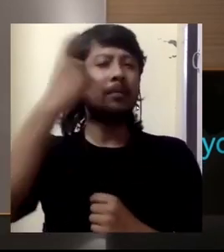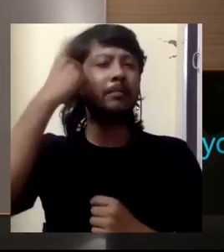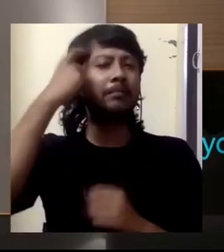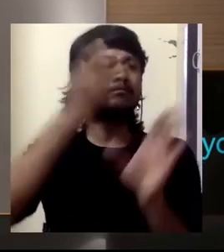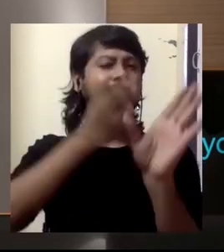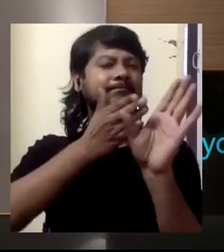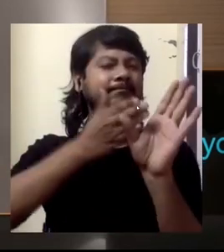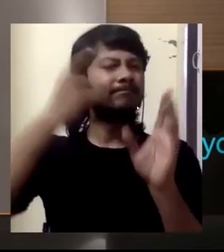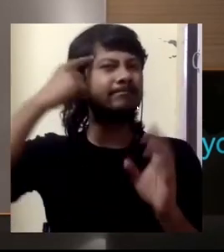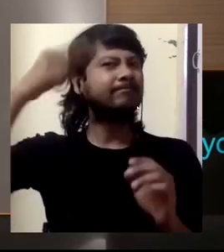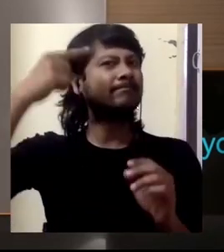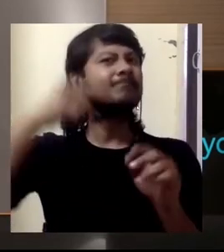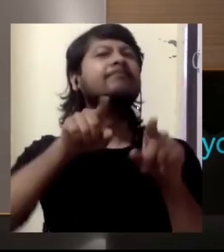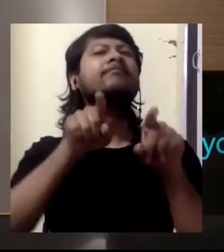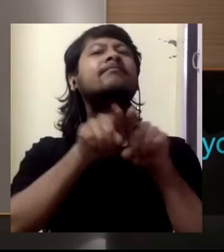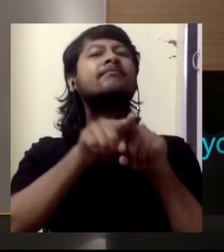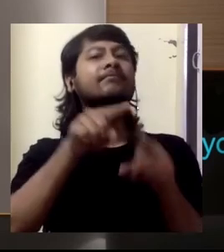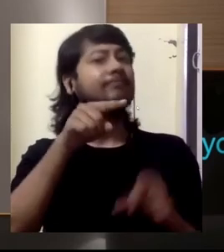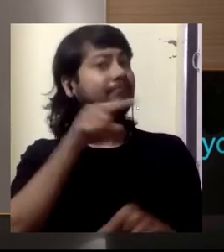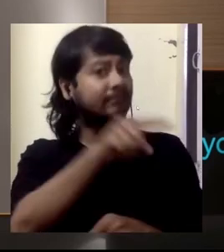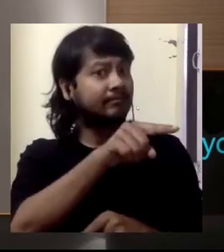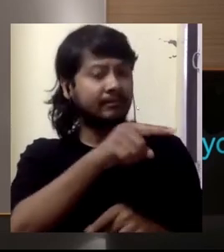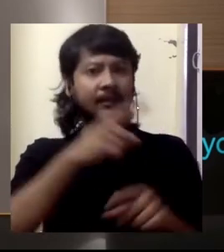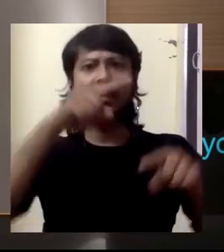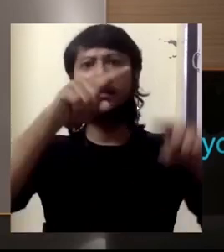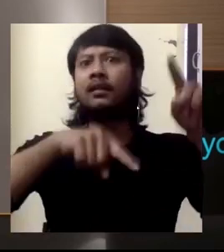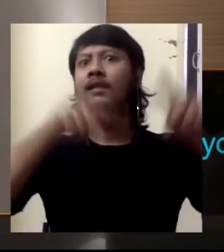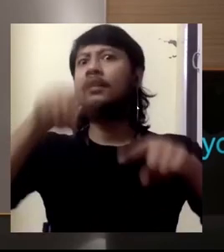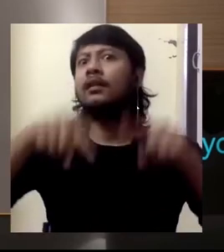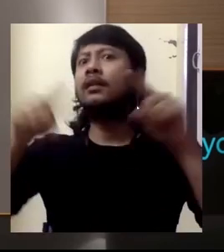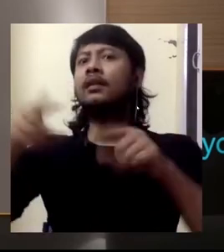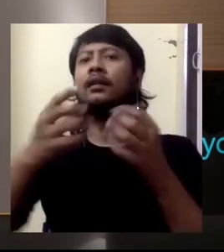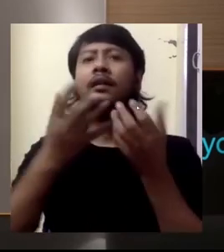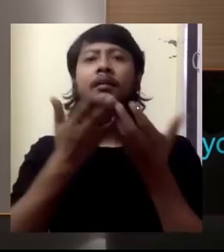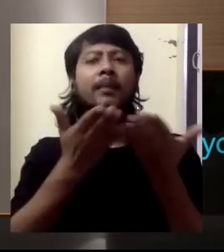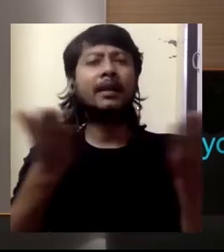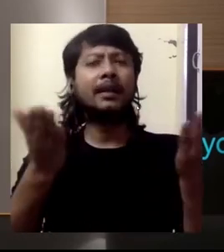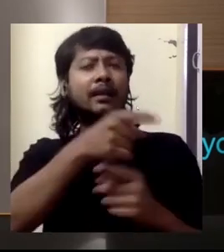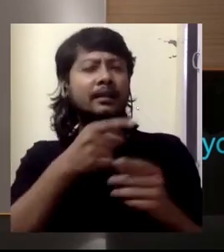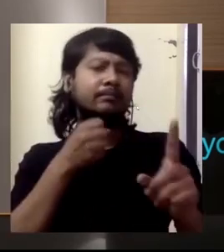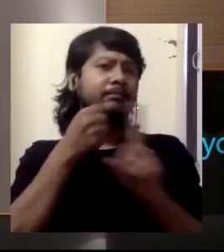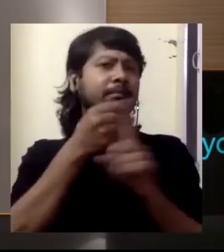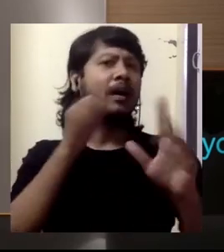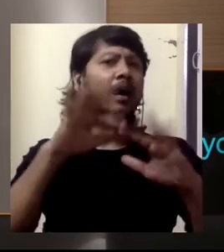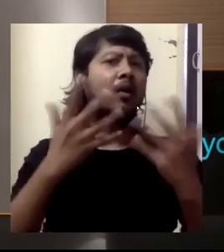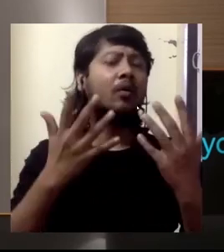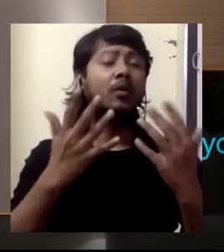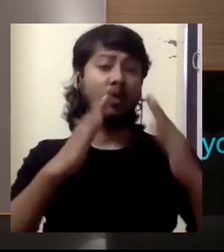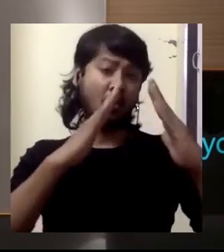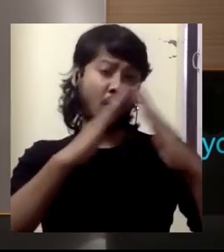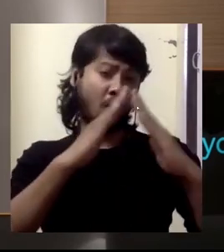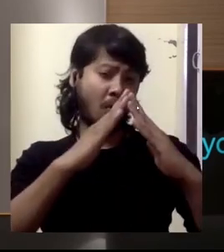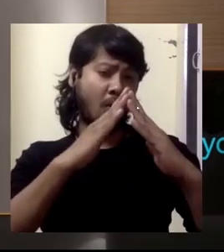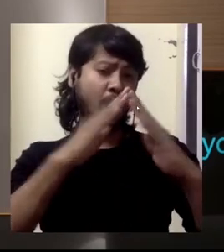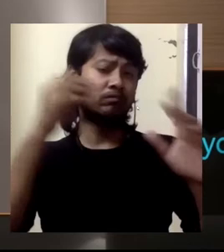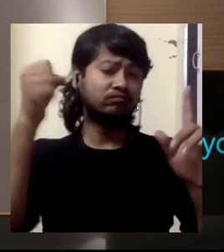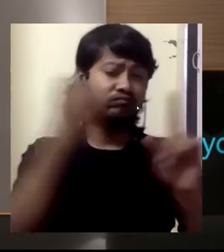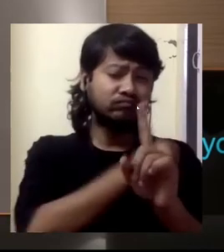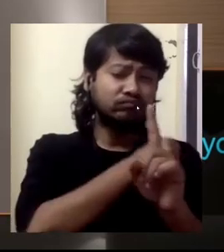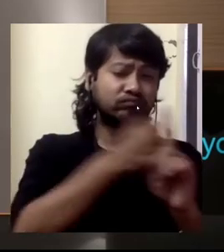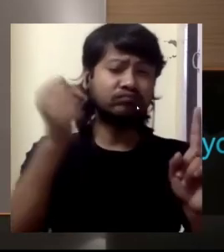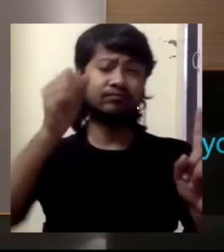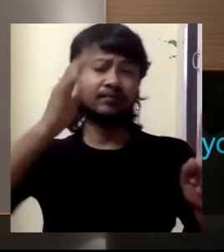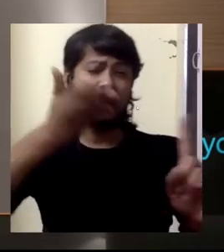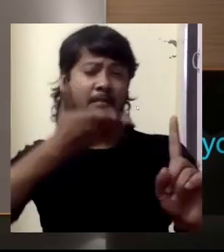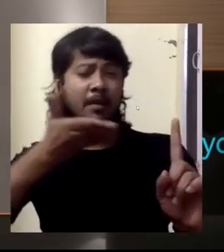the feeder causes that lead into that, whether it is domestic abuse, domestic violence, lack